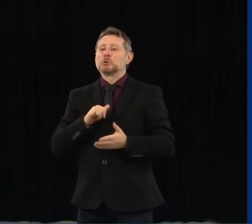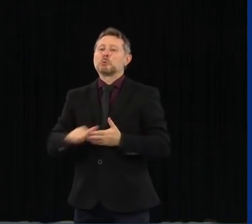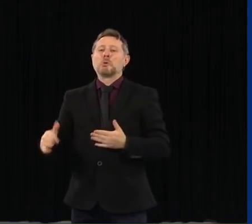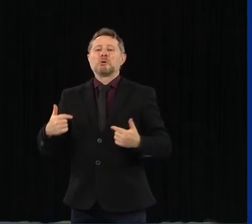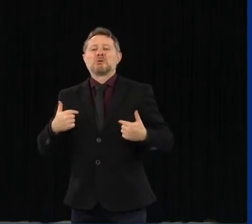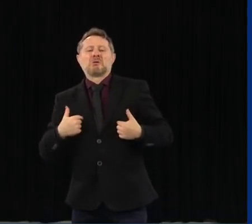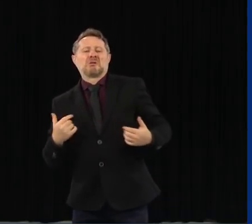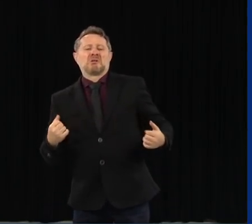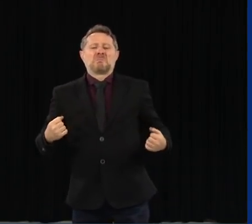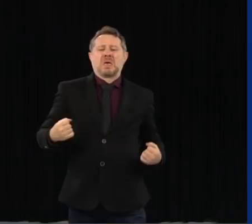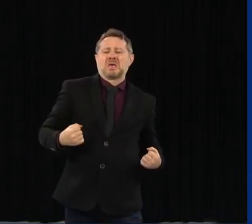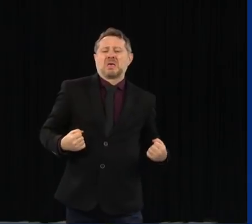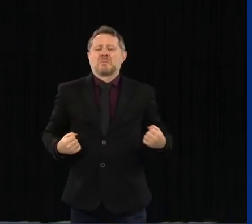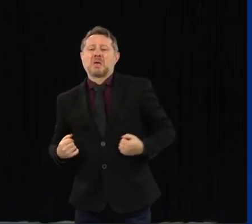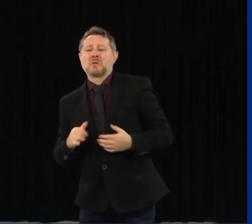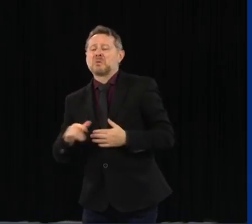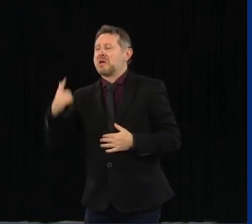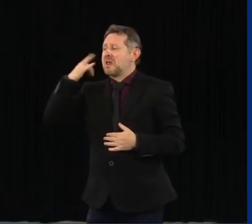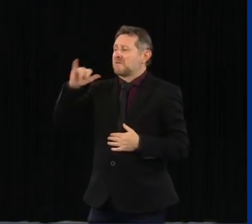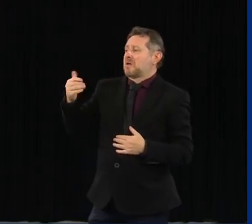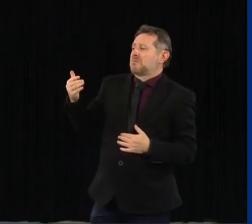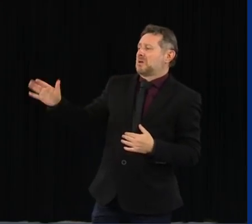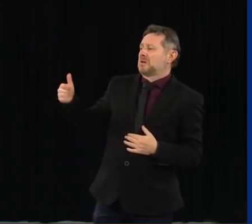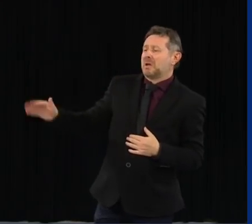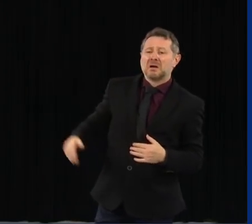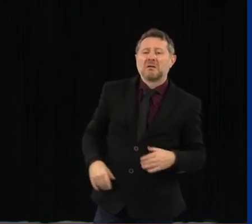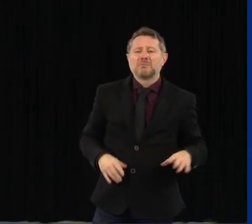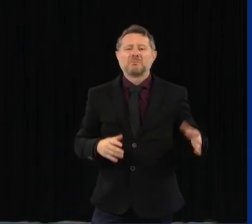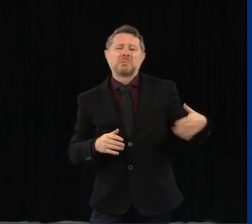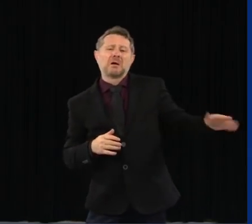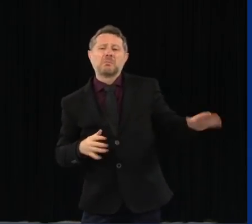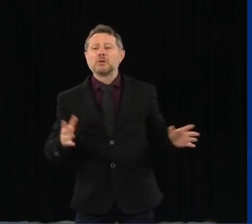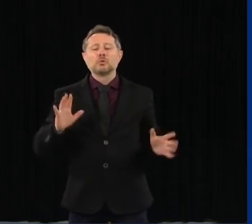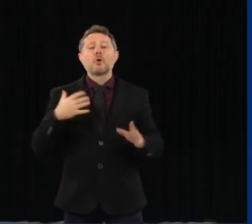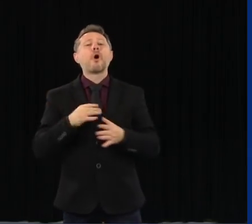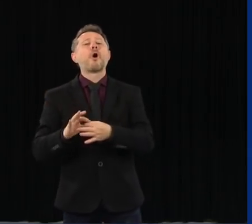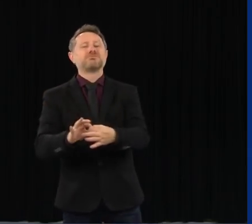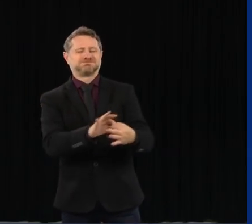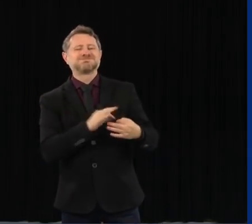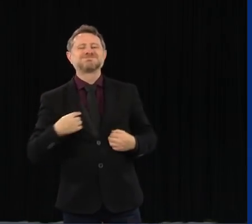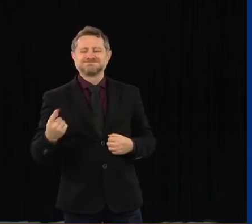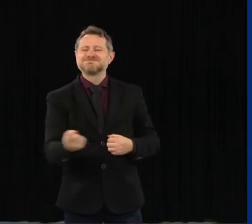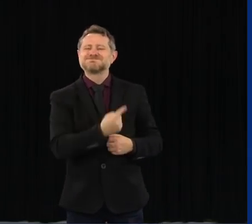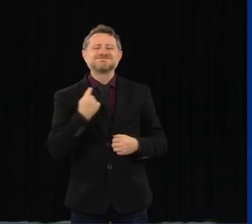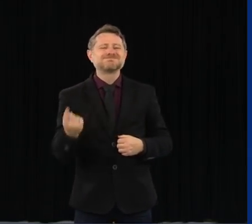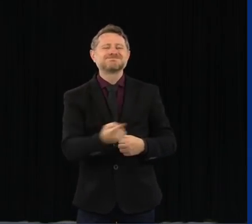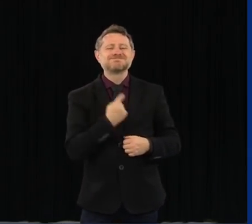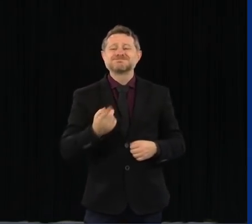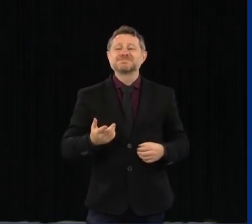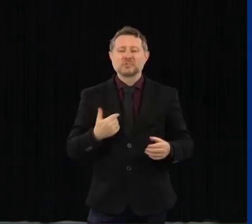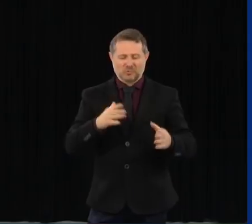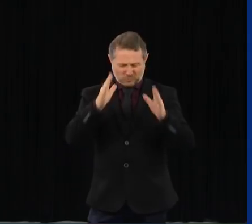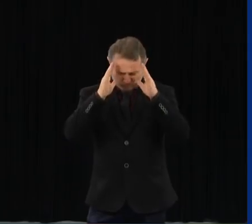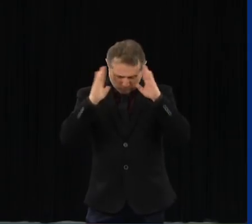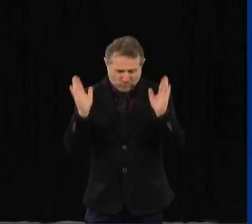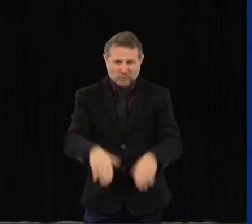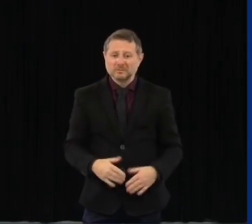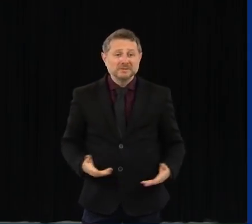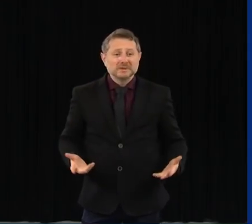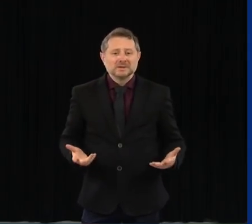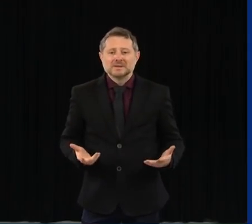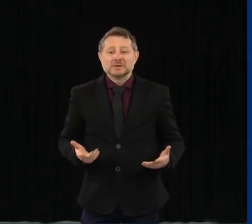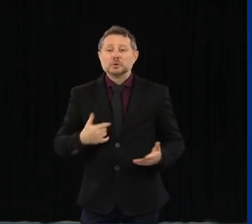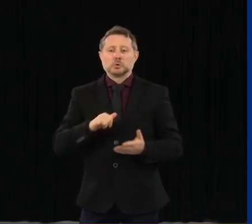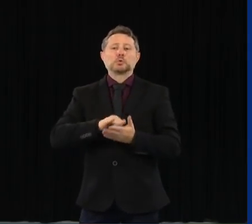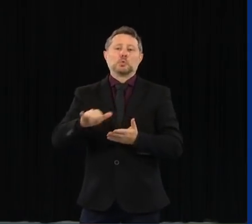paper. We are the same. We're the same. And we know that here in New